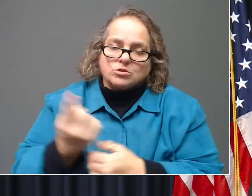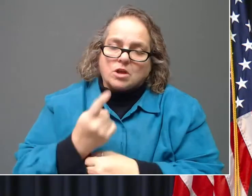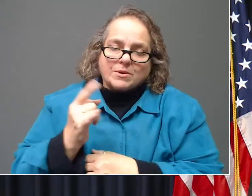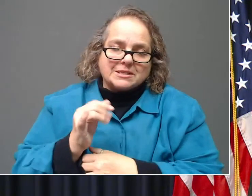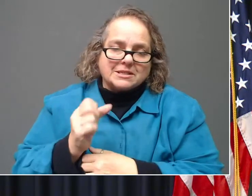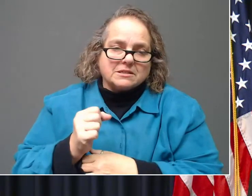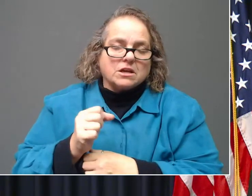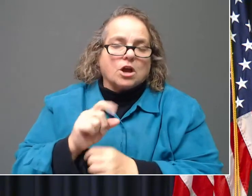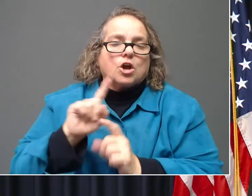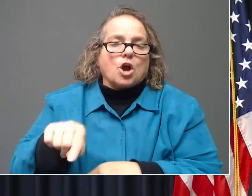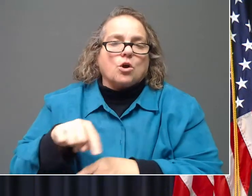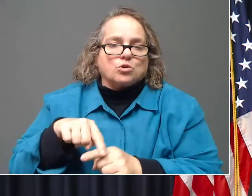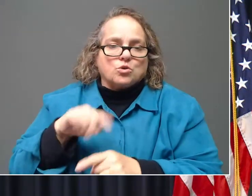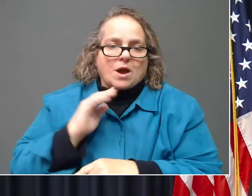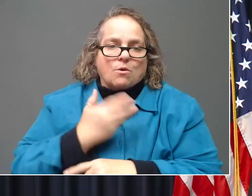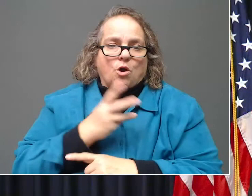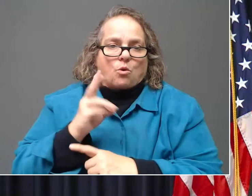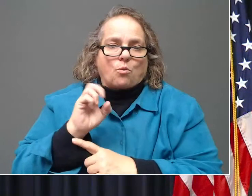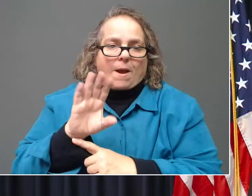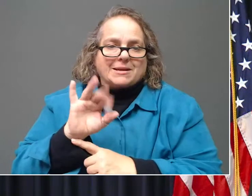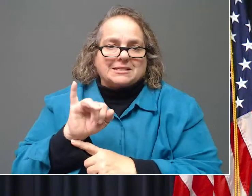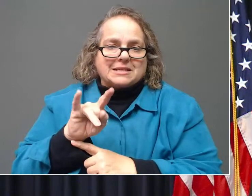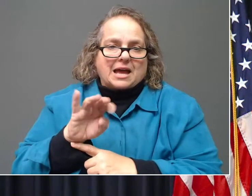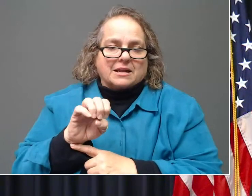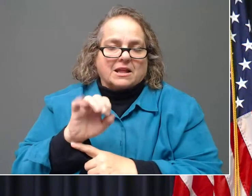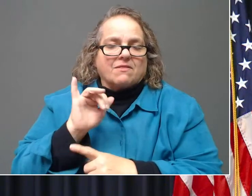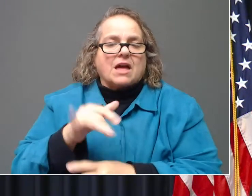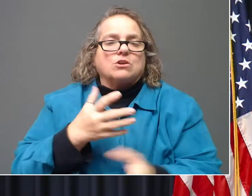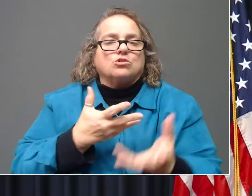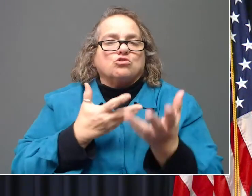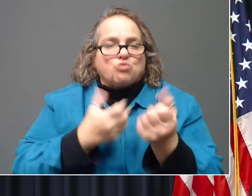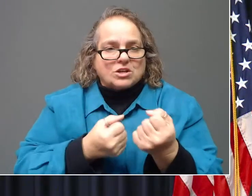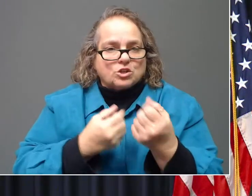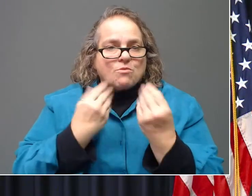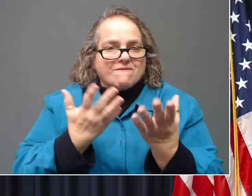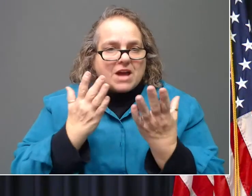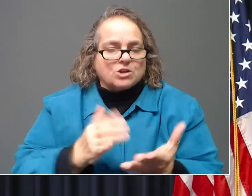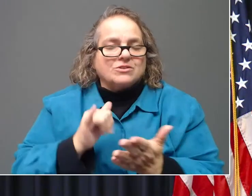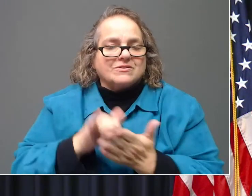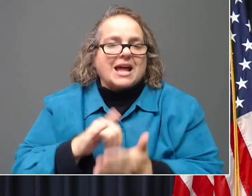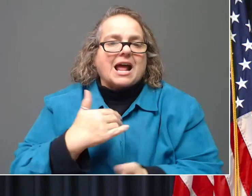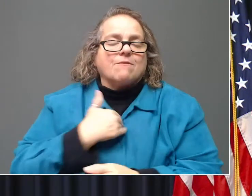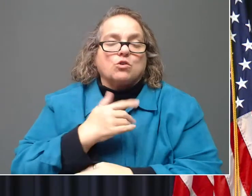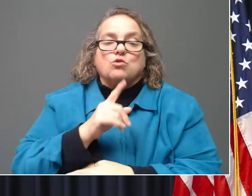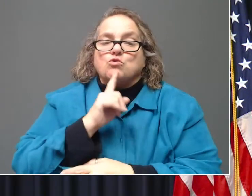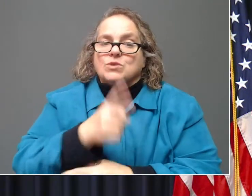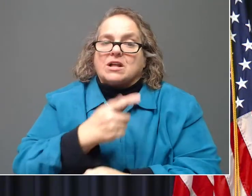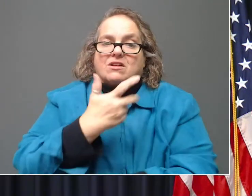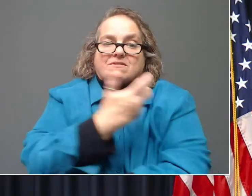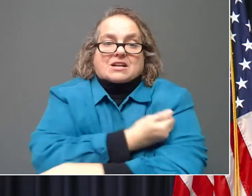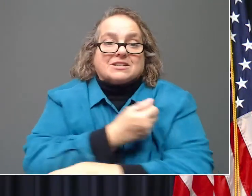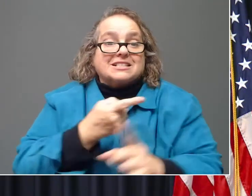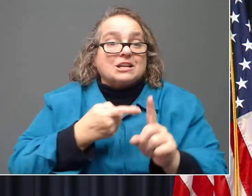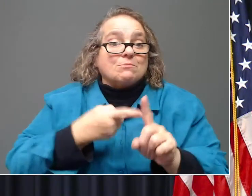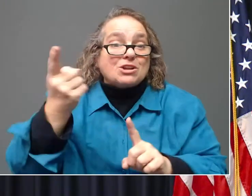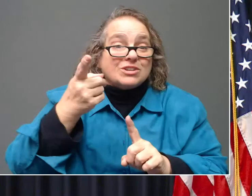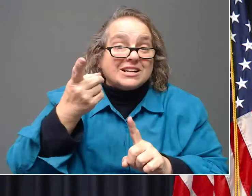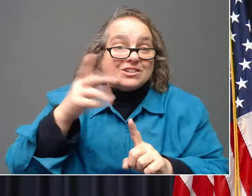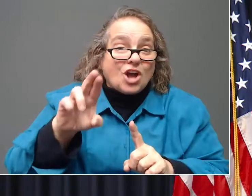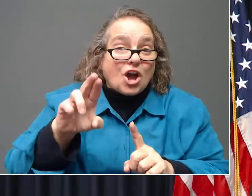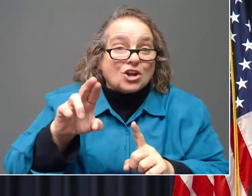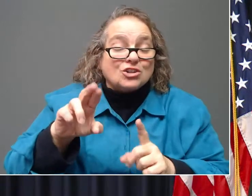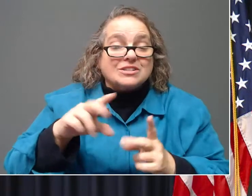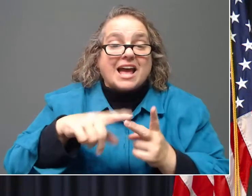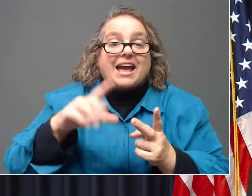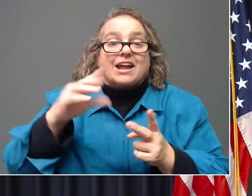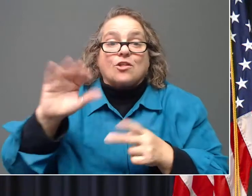This will tell you the trusted providers that have the real vaccine. Specialty doctors and their practices right now